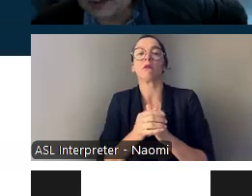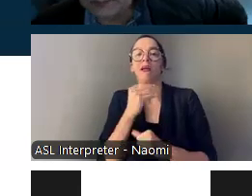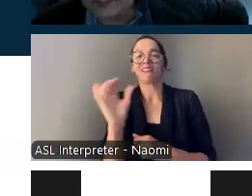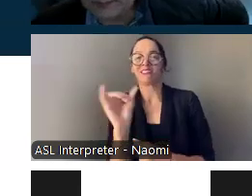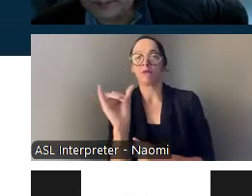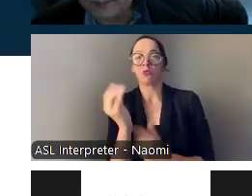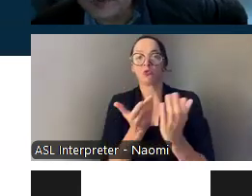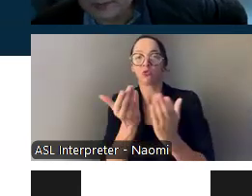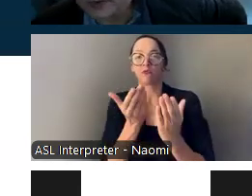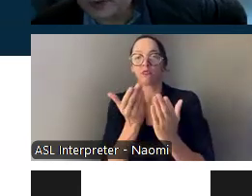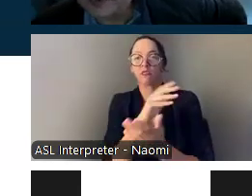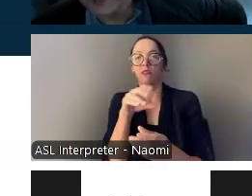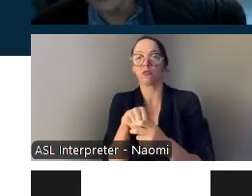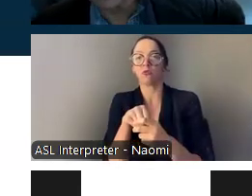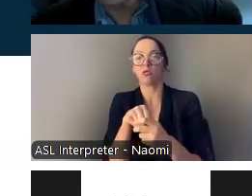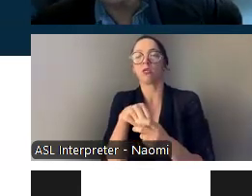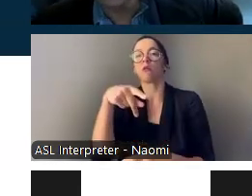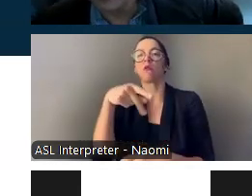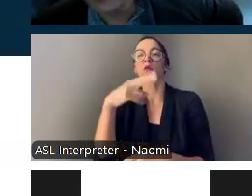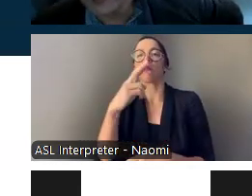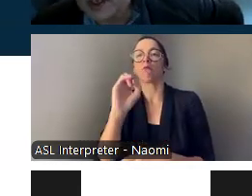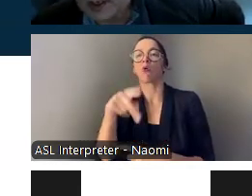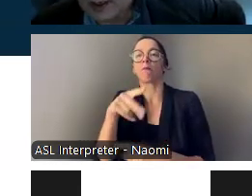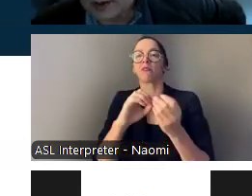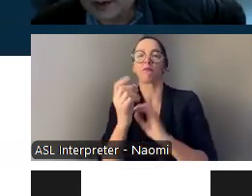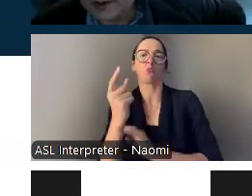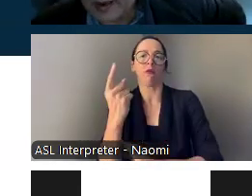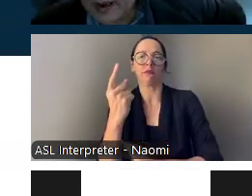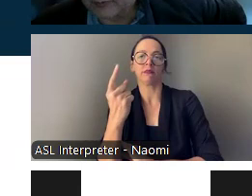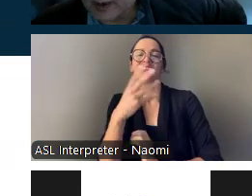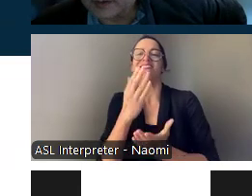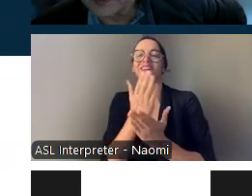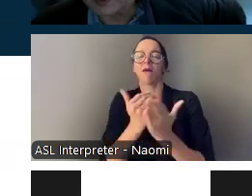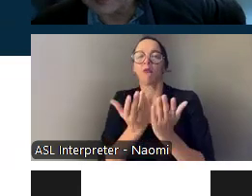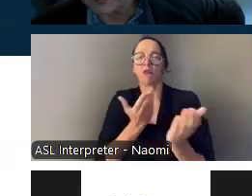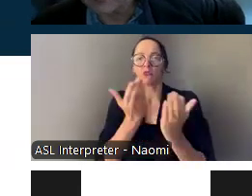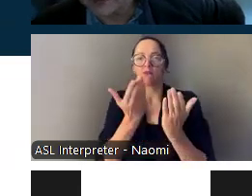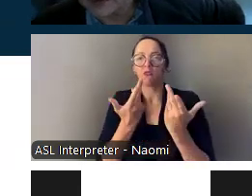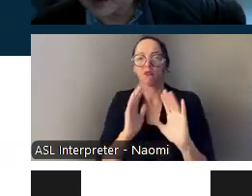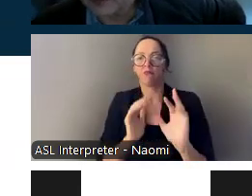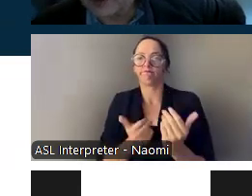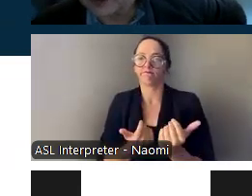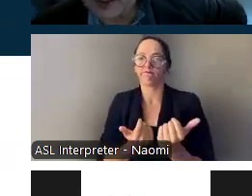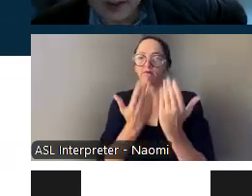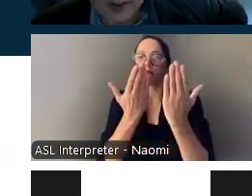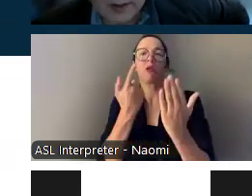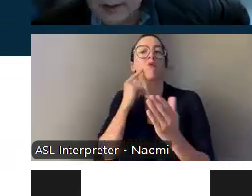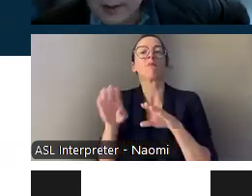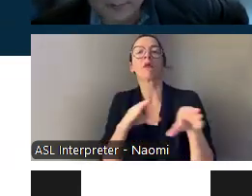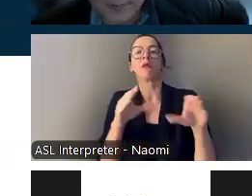also similar services that are being proposed in the behavioral health services